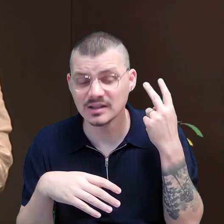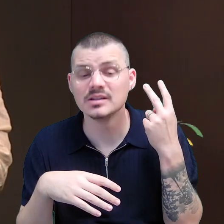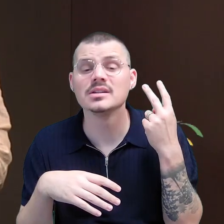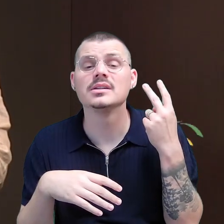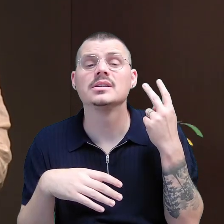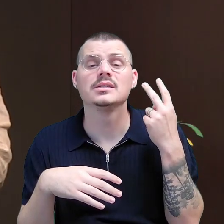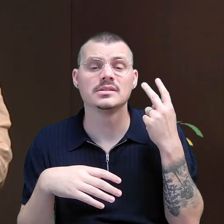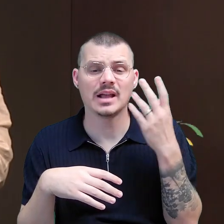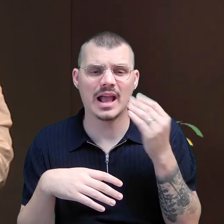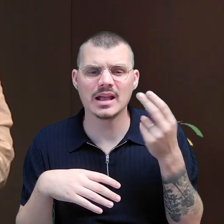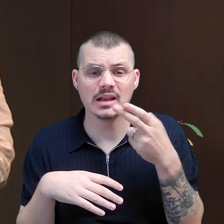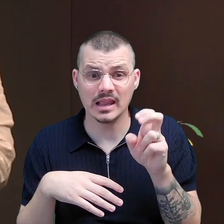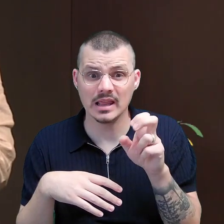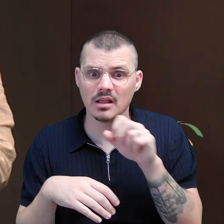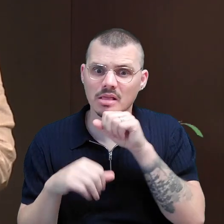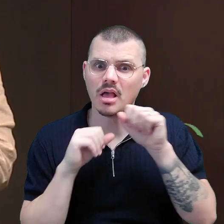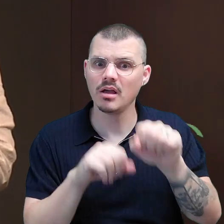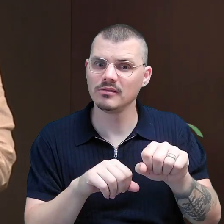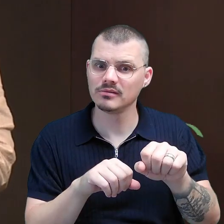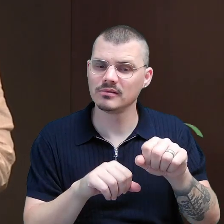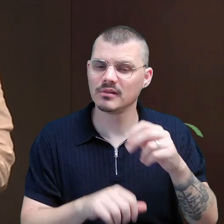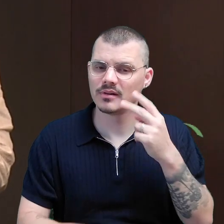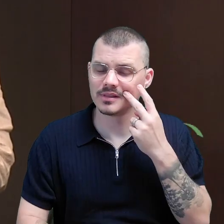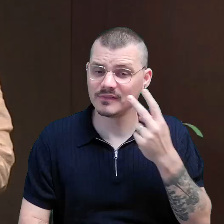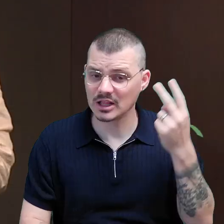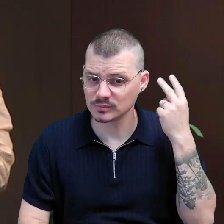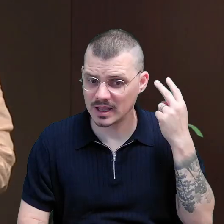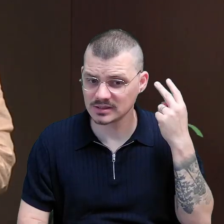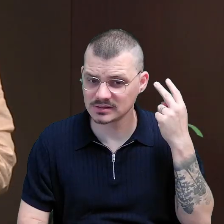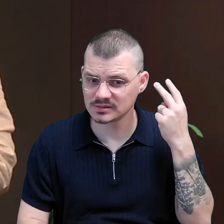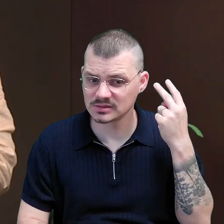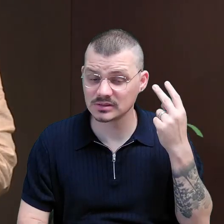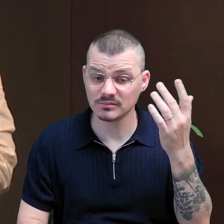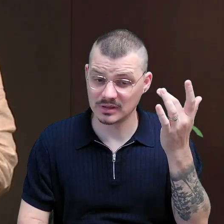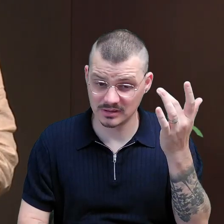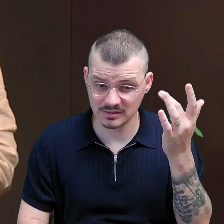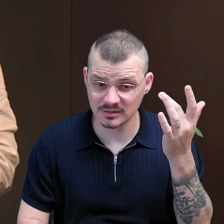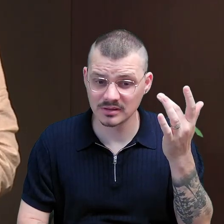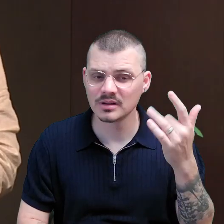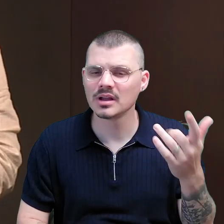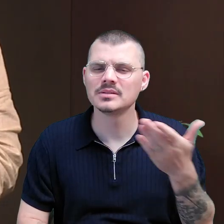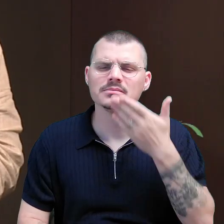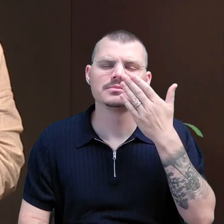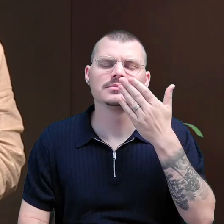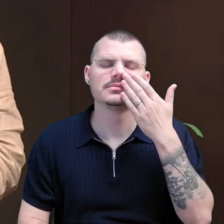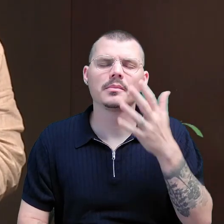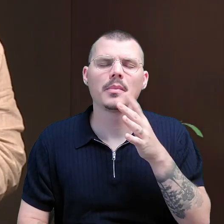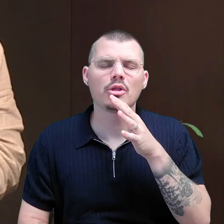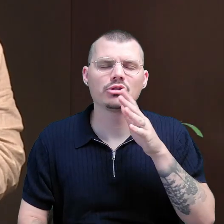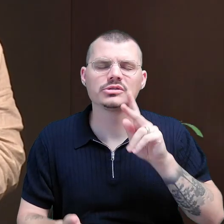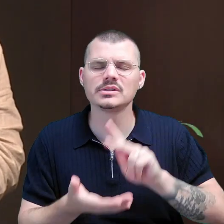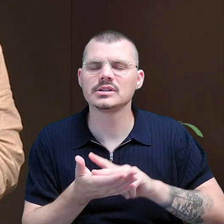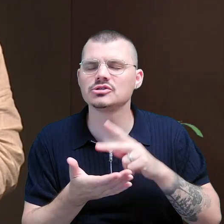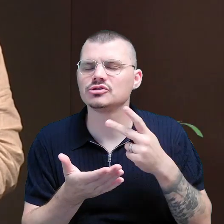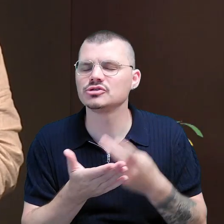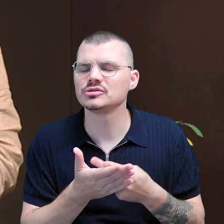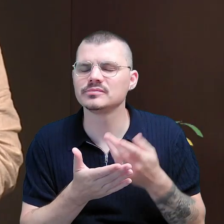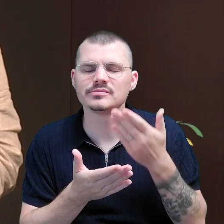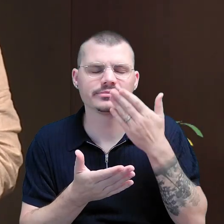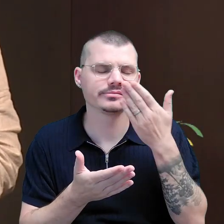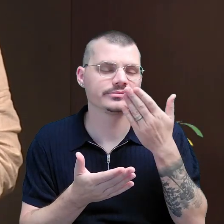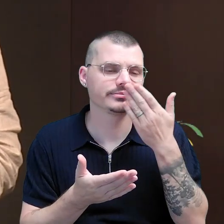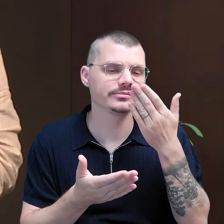flashbacks, and he loved these flashbacks because he smelled his mother's